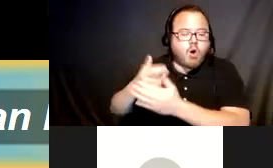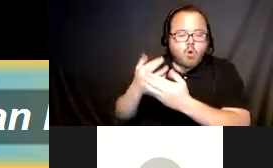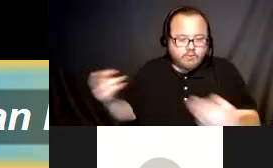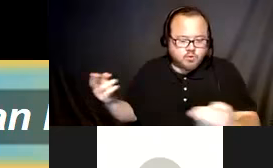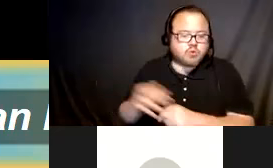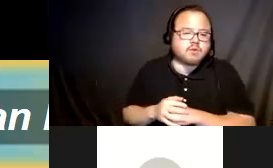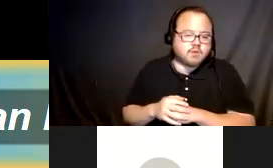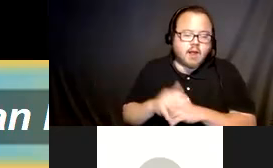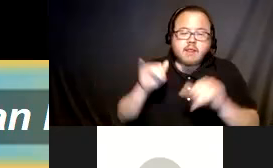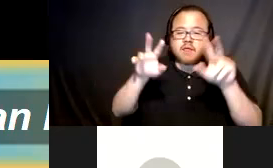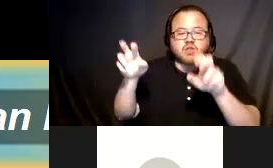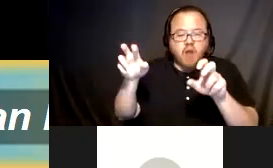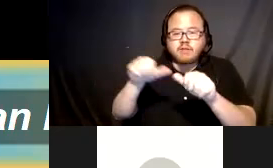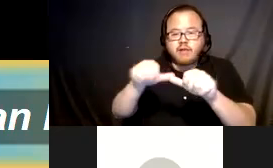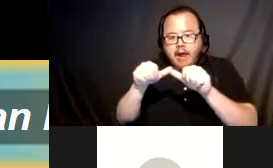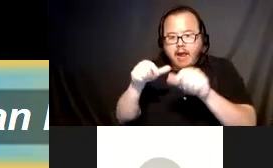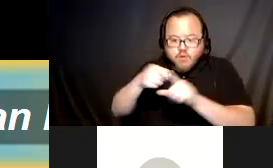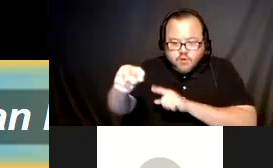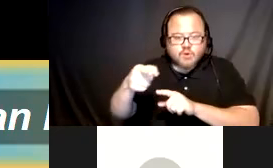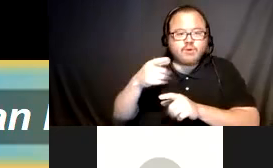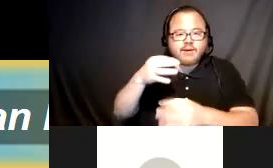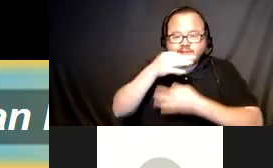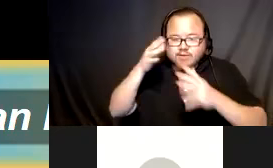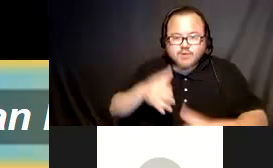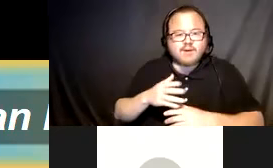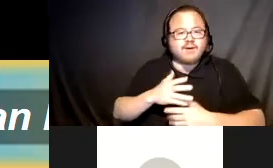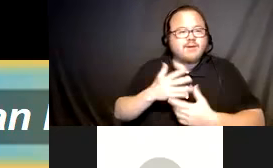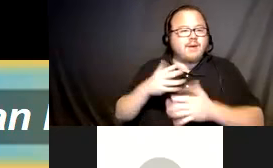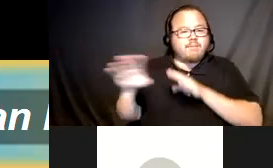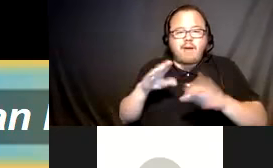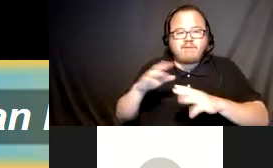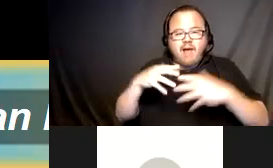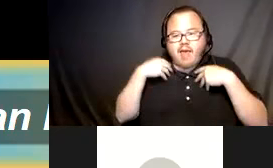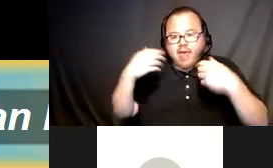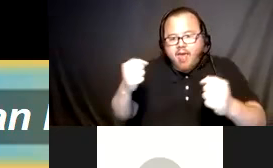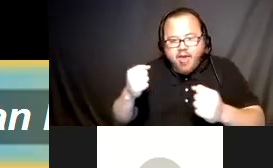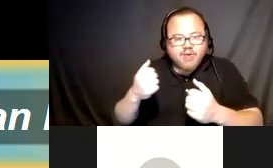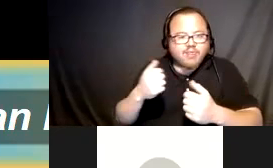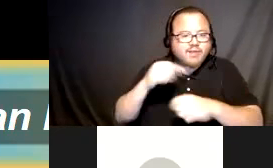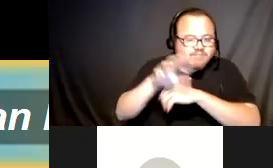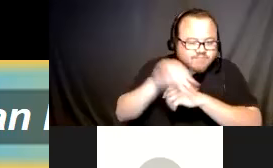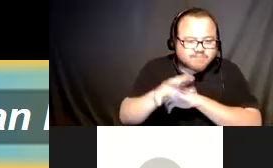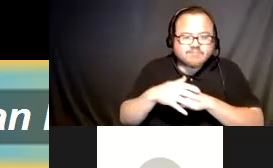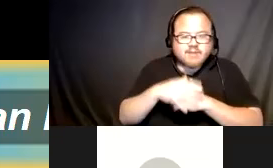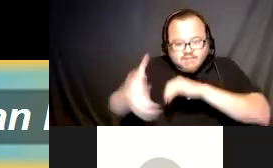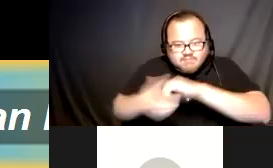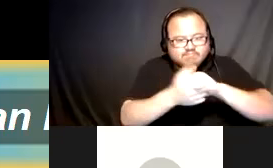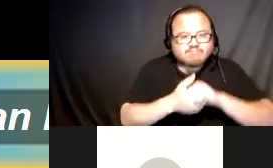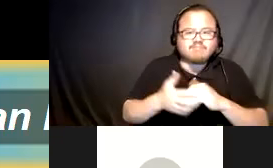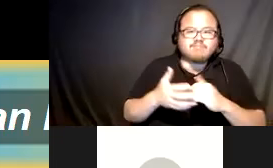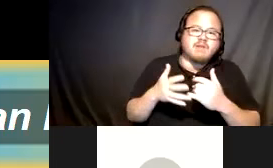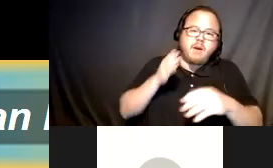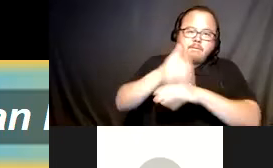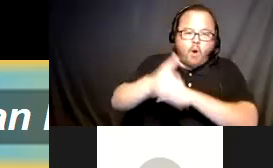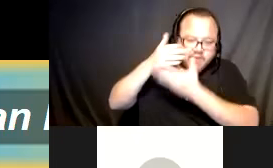the subject area experts. Behavioral health barriers, as I said, have been finding and building necessary partnerships to build postvention services